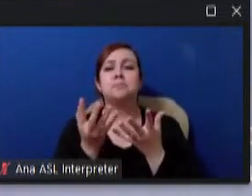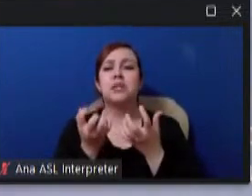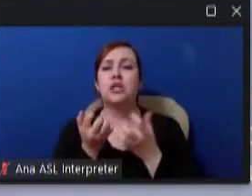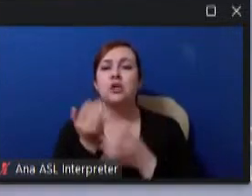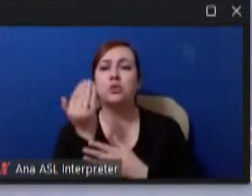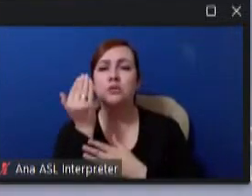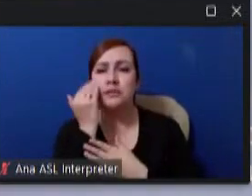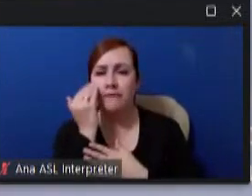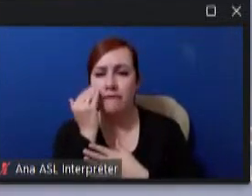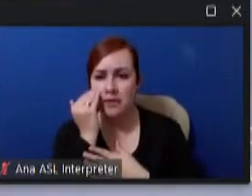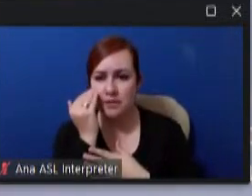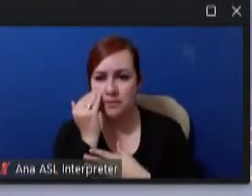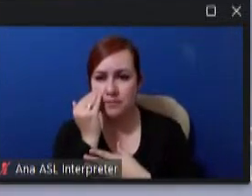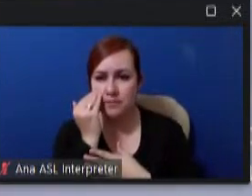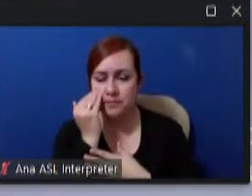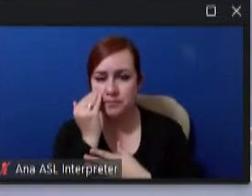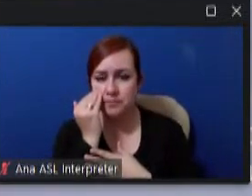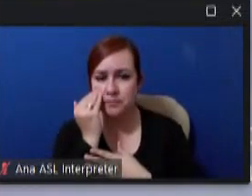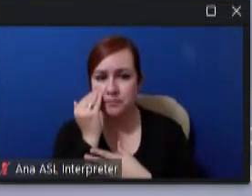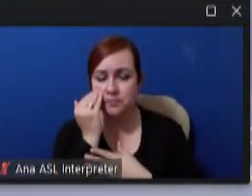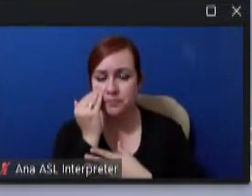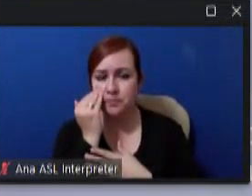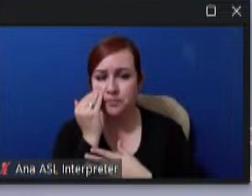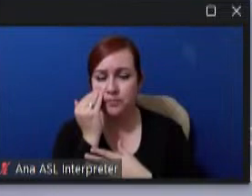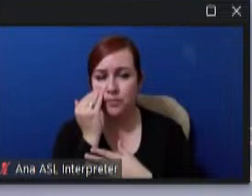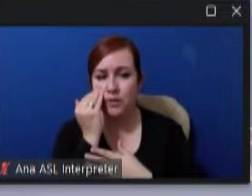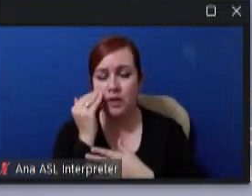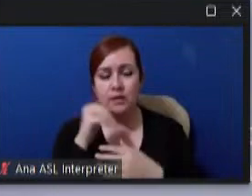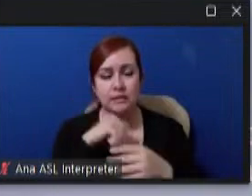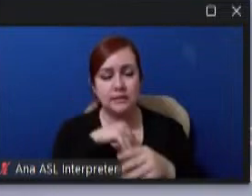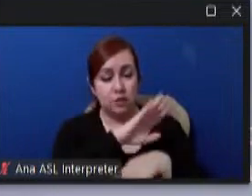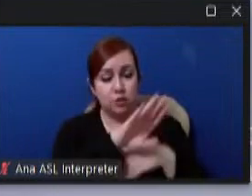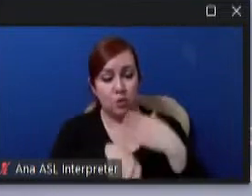I would like to know,